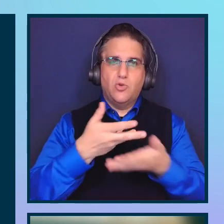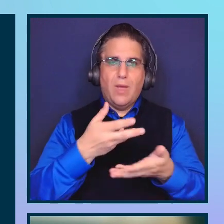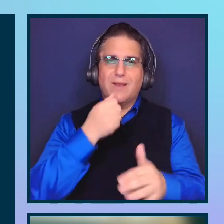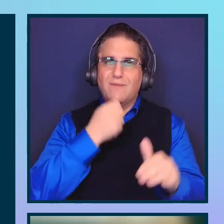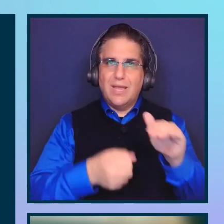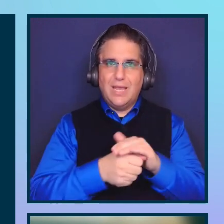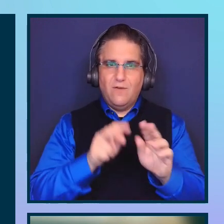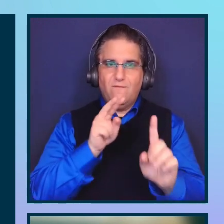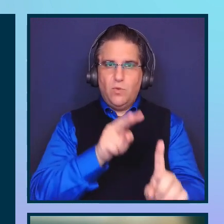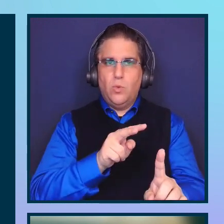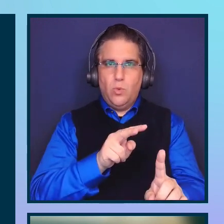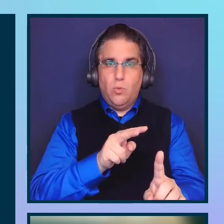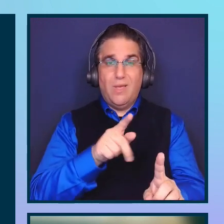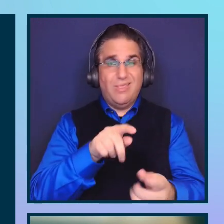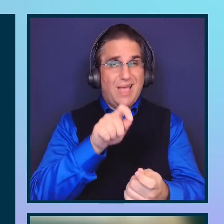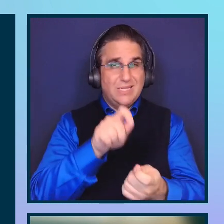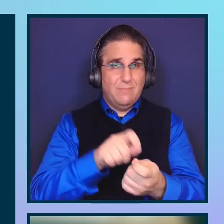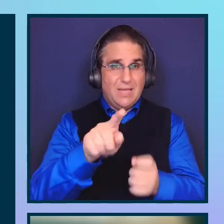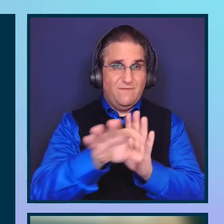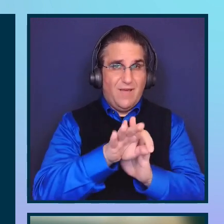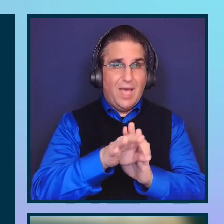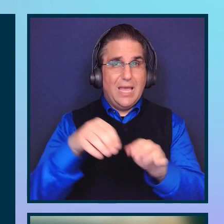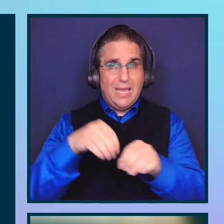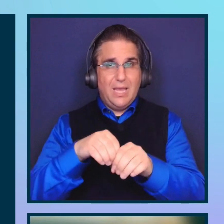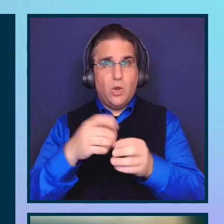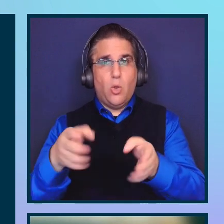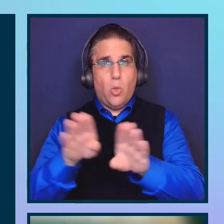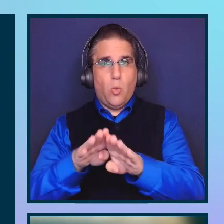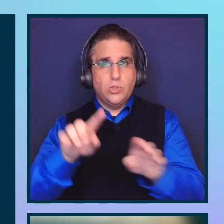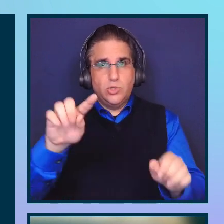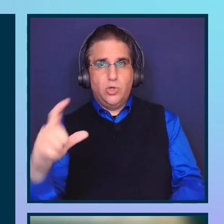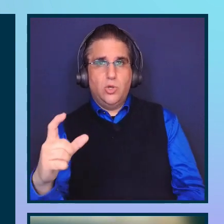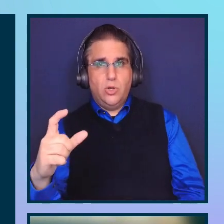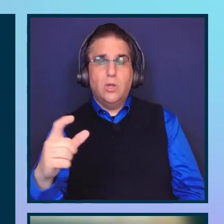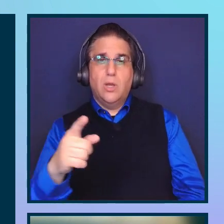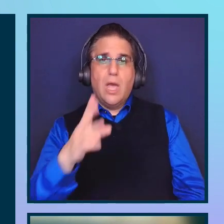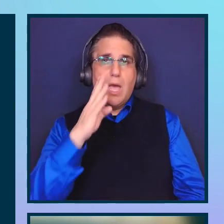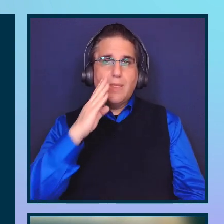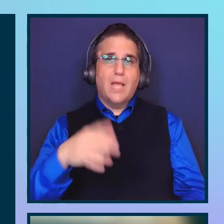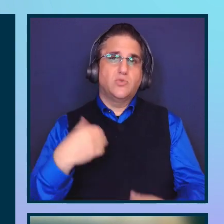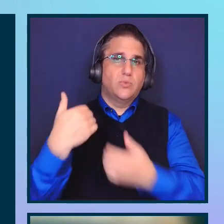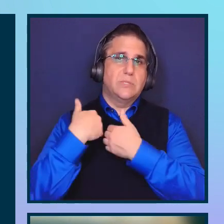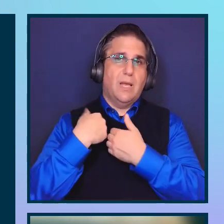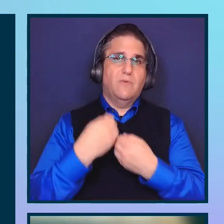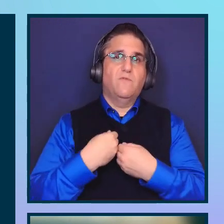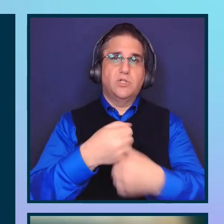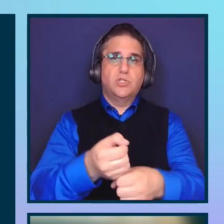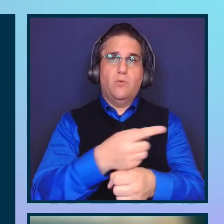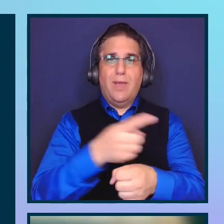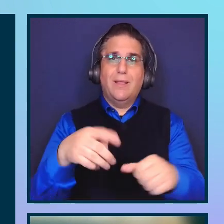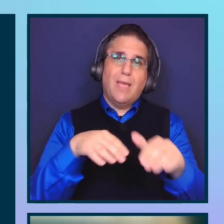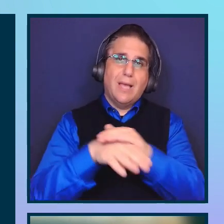view that you specify in a closure, and that is what is responsible for generating the accessibility